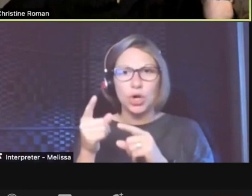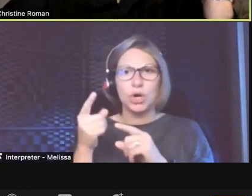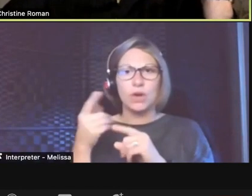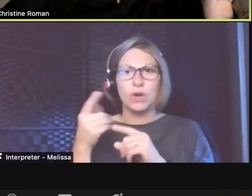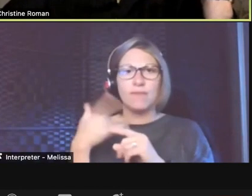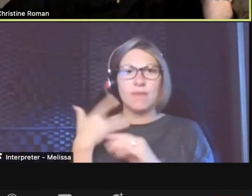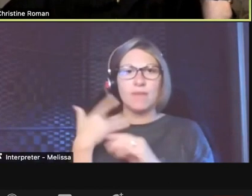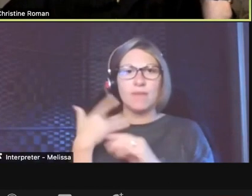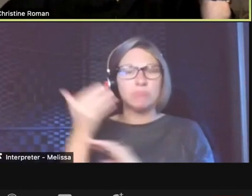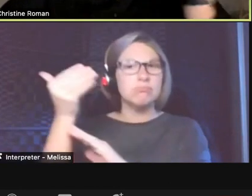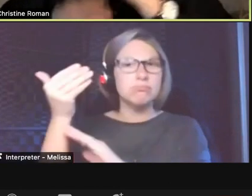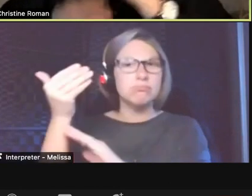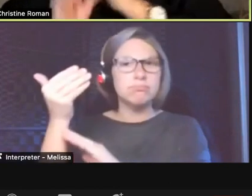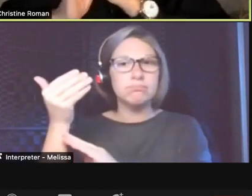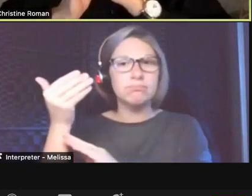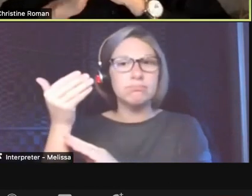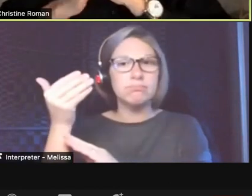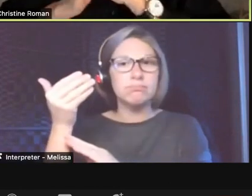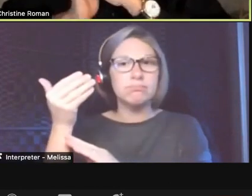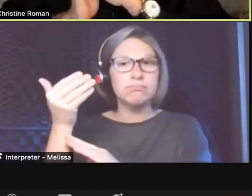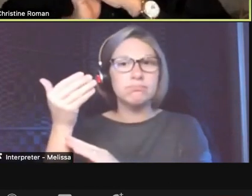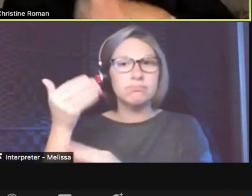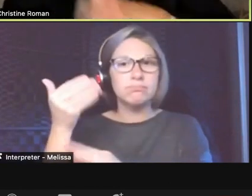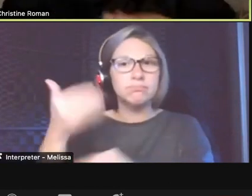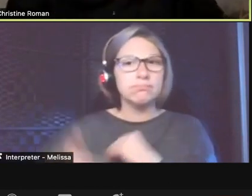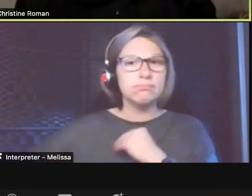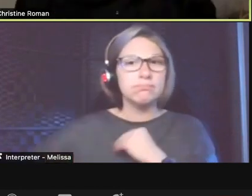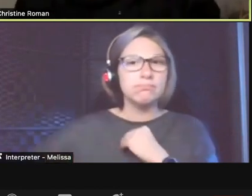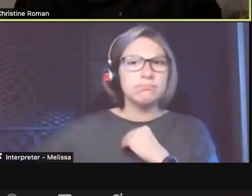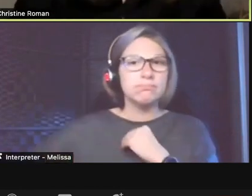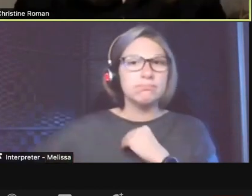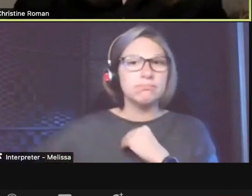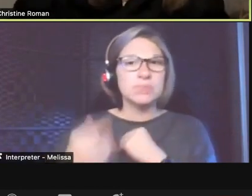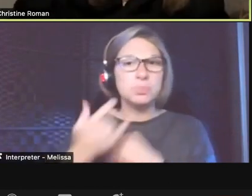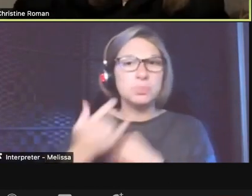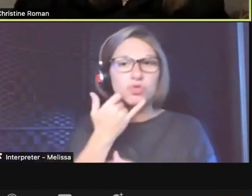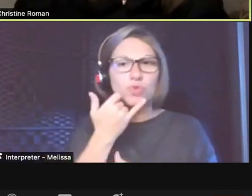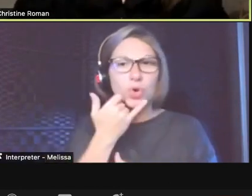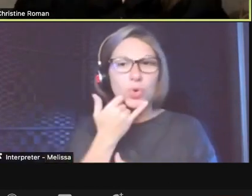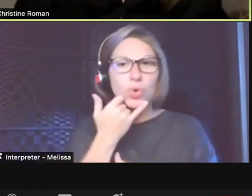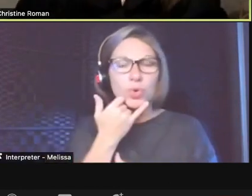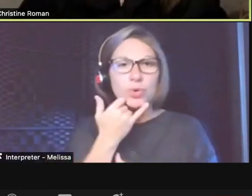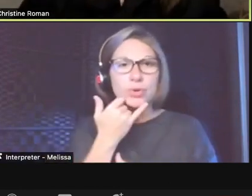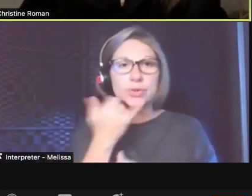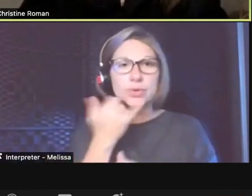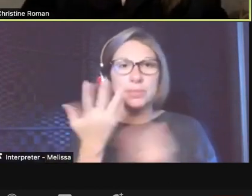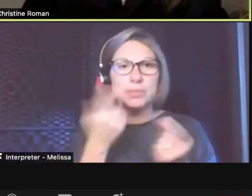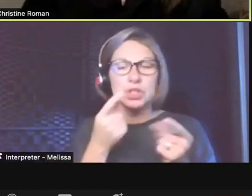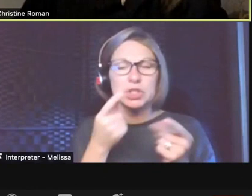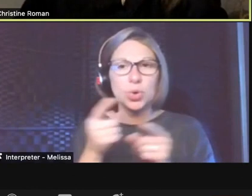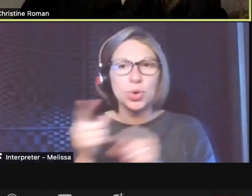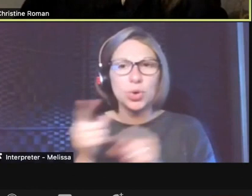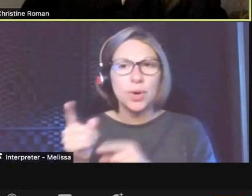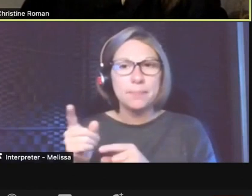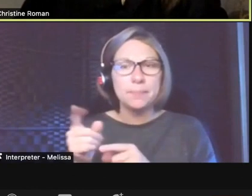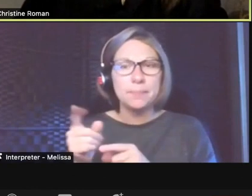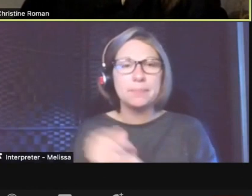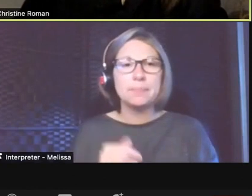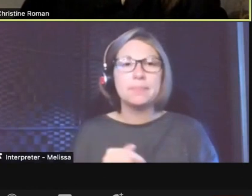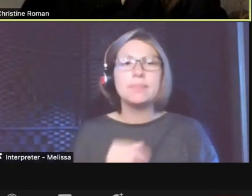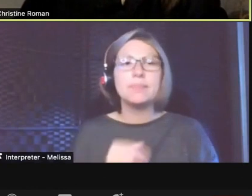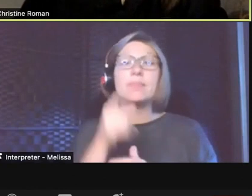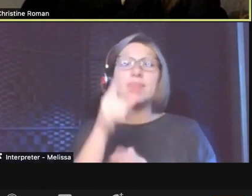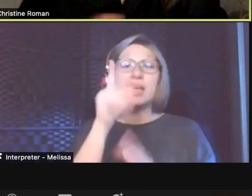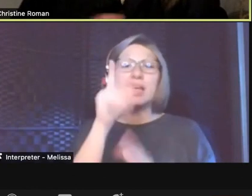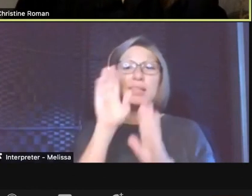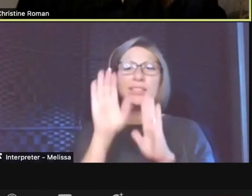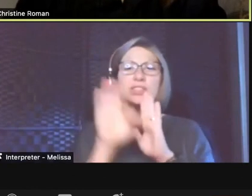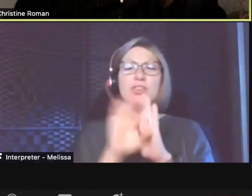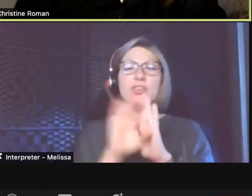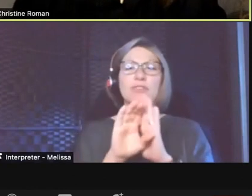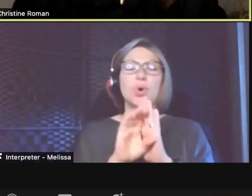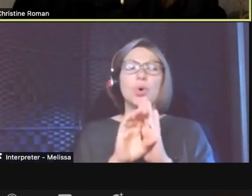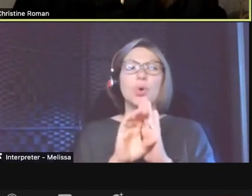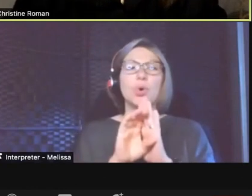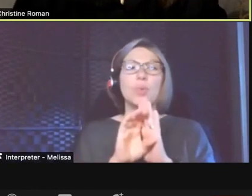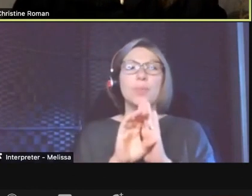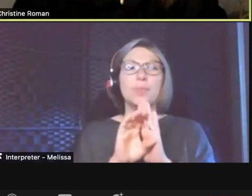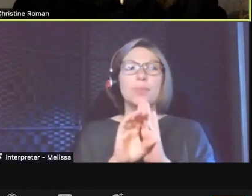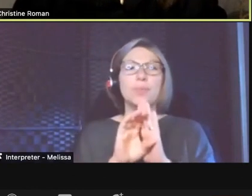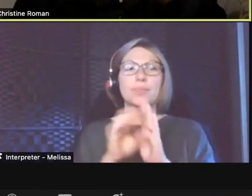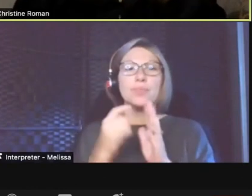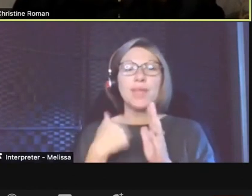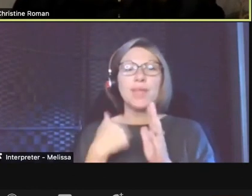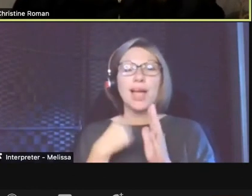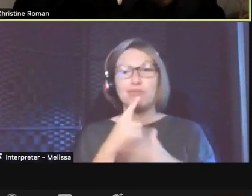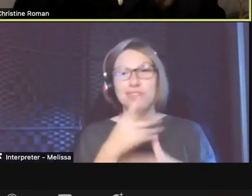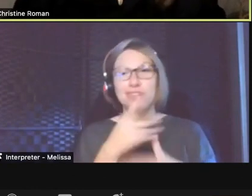right? So this is a picture that, a photograph that I really